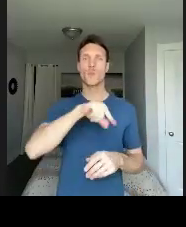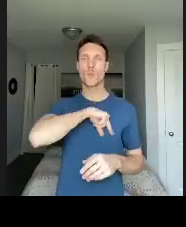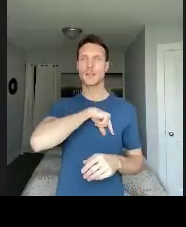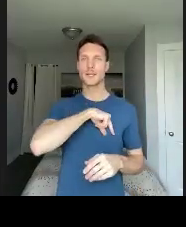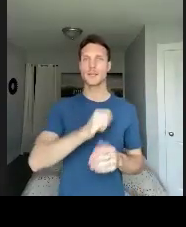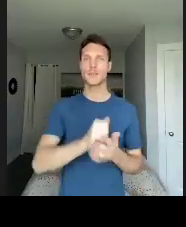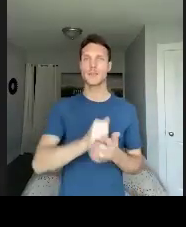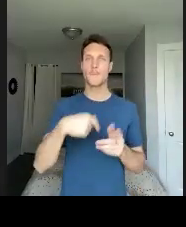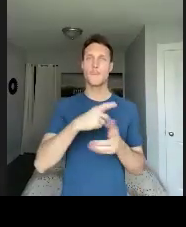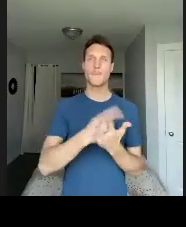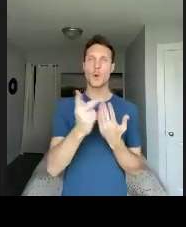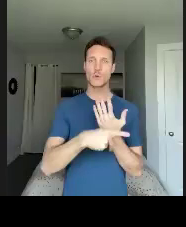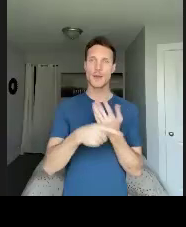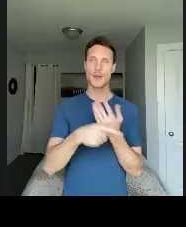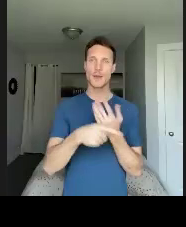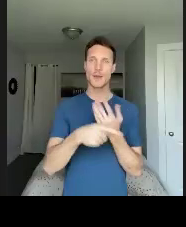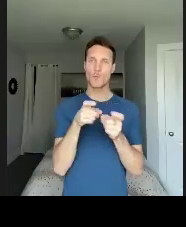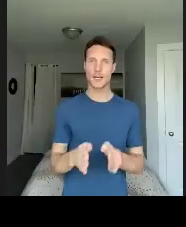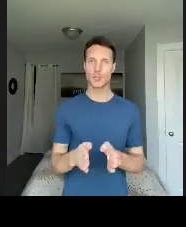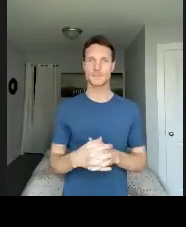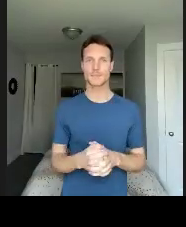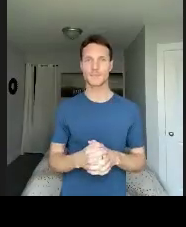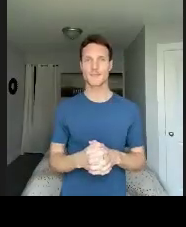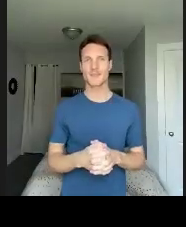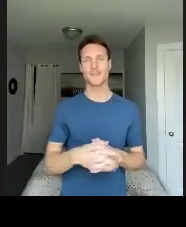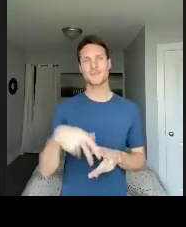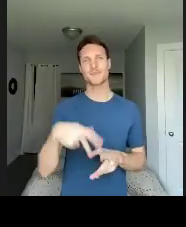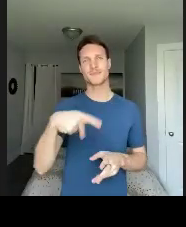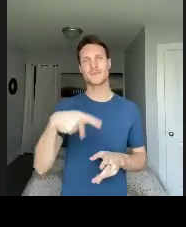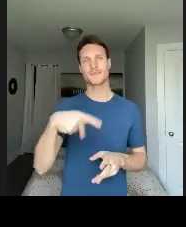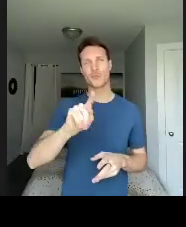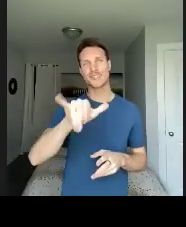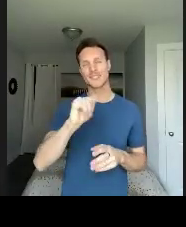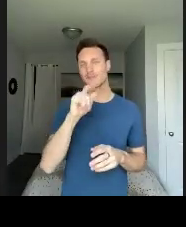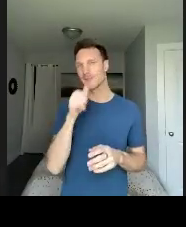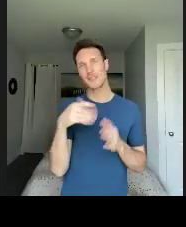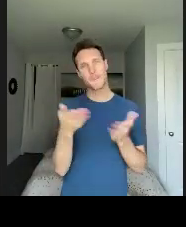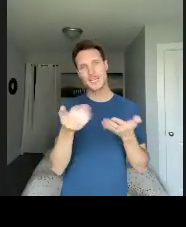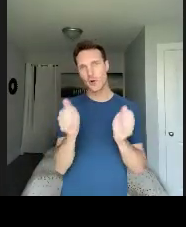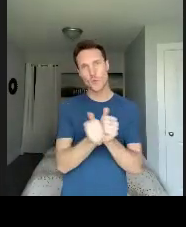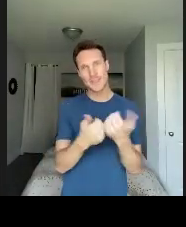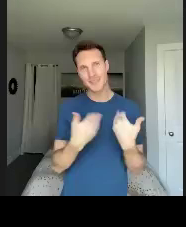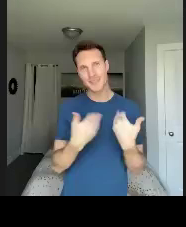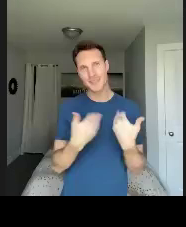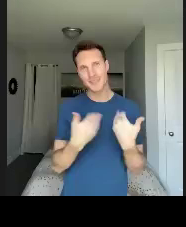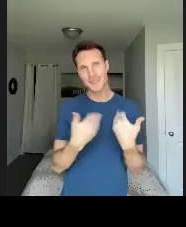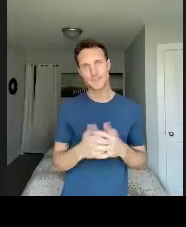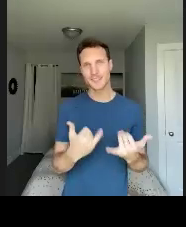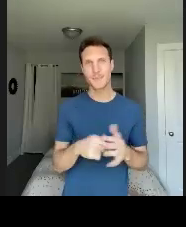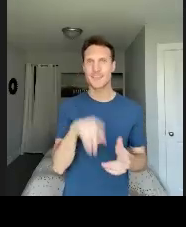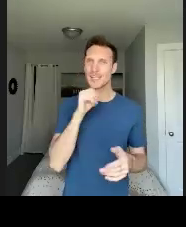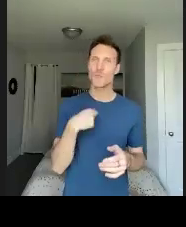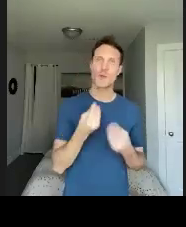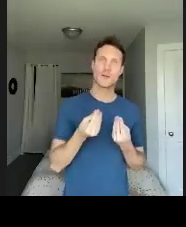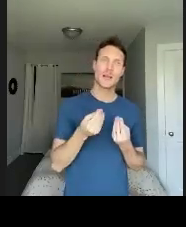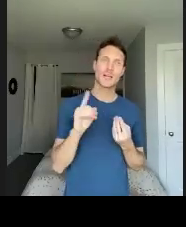us today. Christy could not be with us. And then just as a reminder, because I wanted to put their information in the chat, we'll be